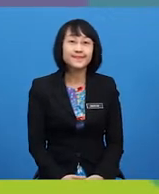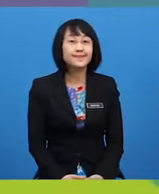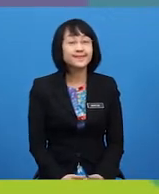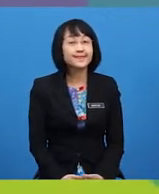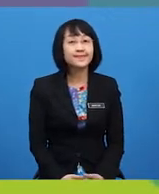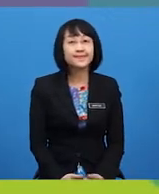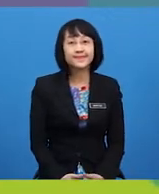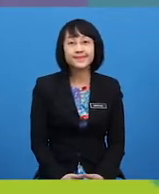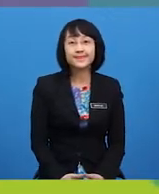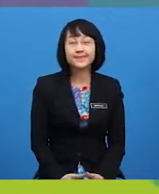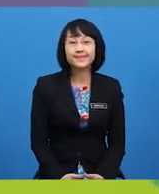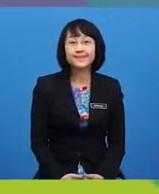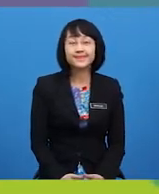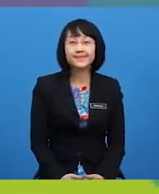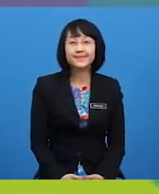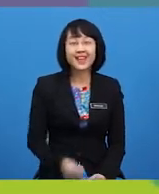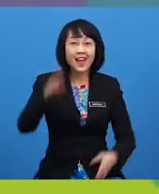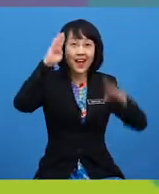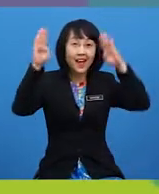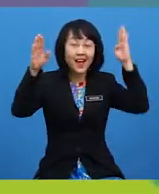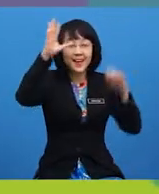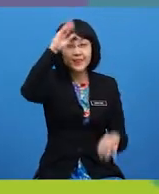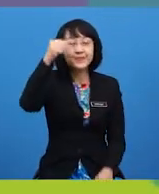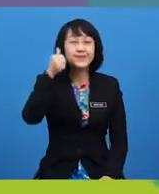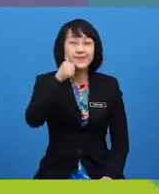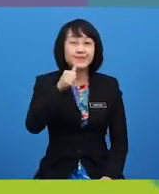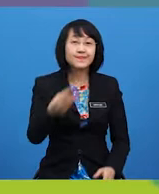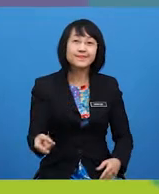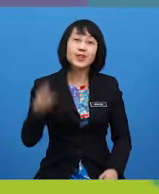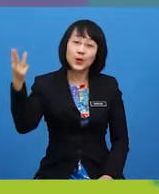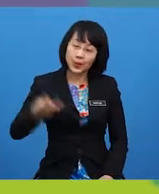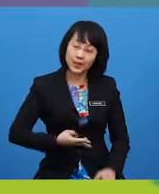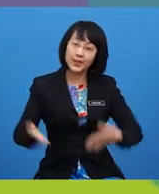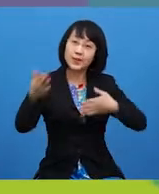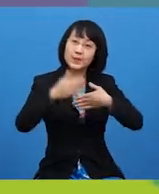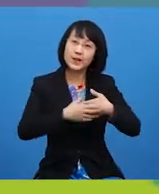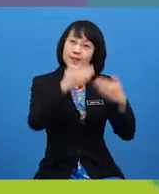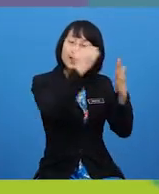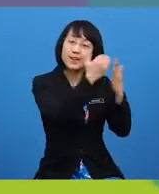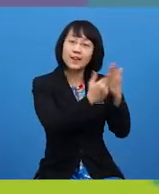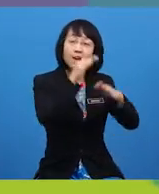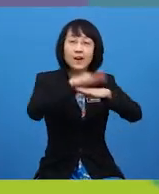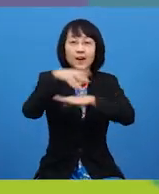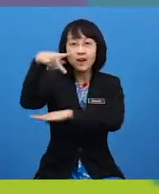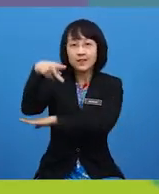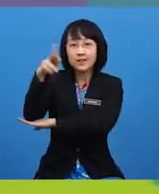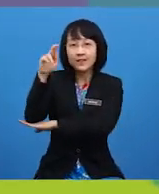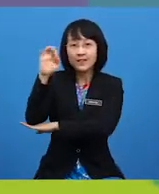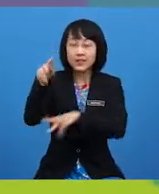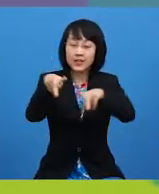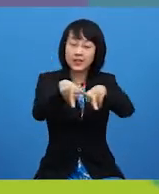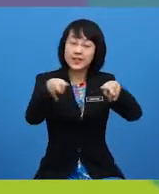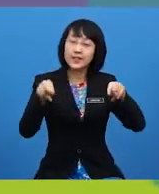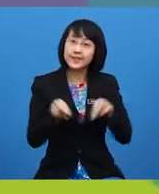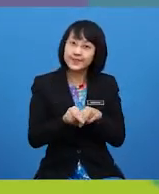Hi, boys and girls. Welcome back to our lesson on prepositions. Now, let's recap